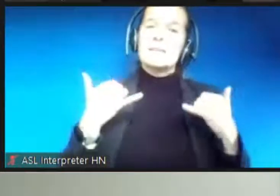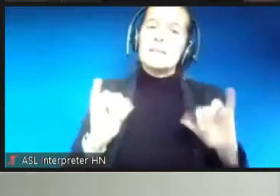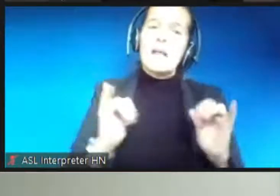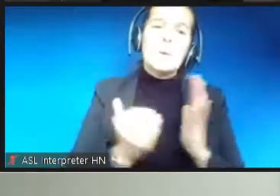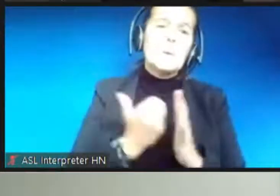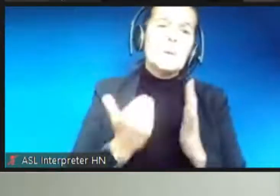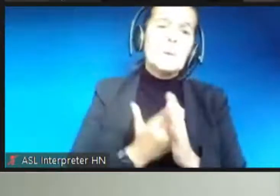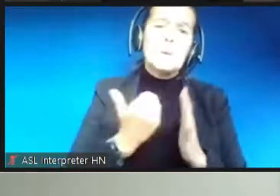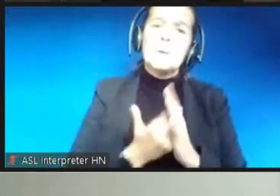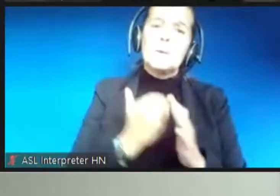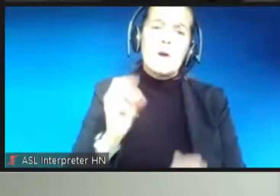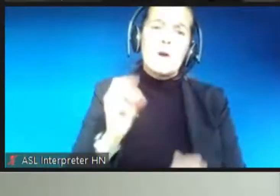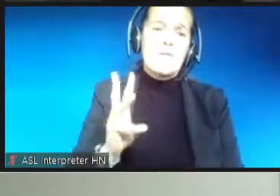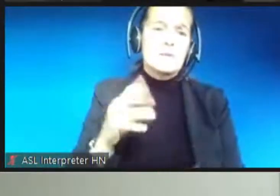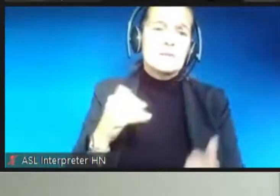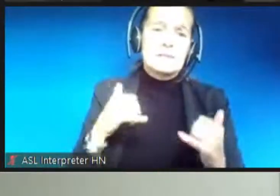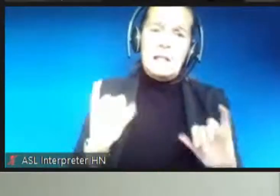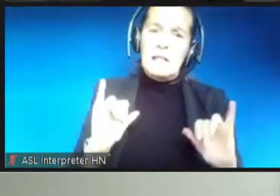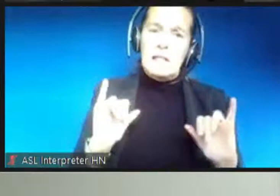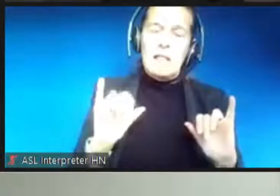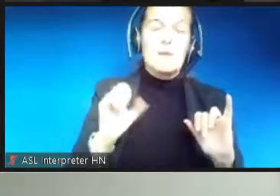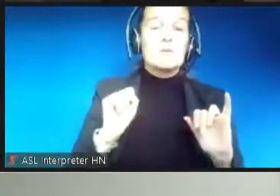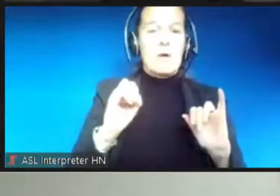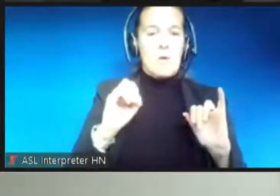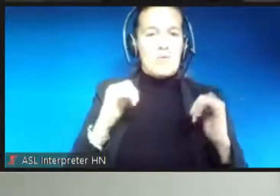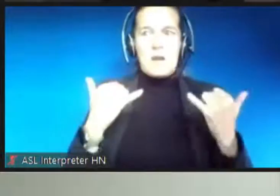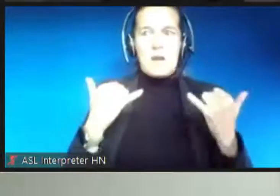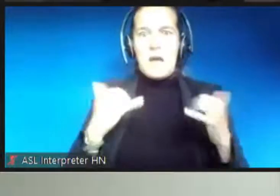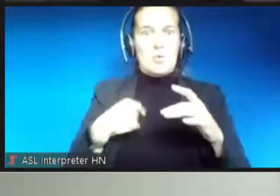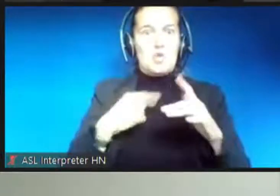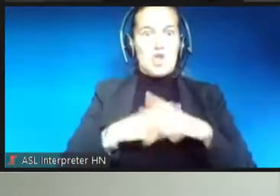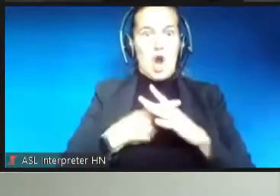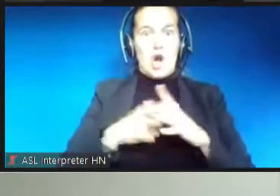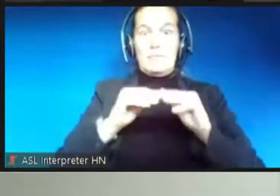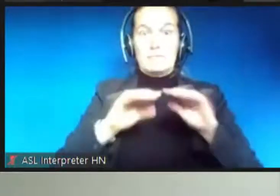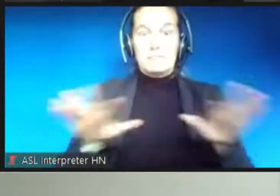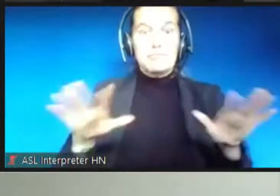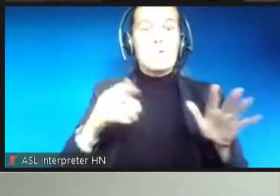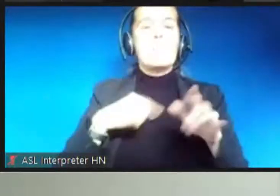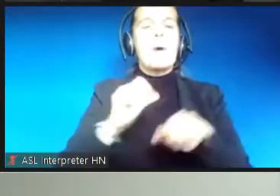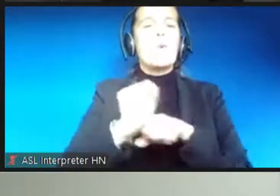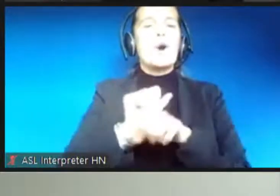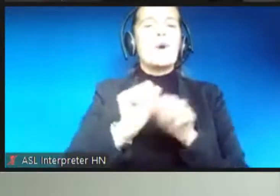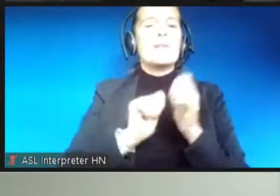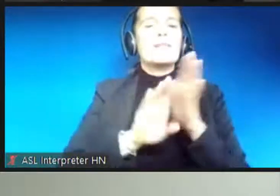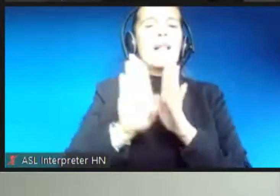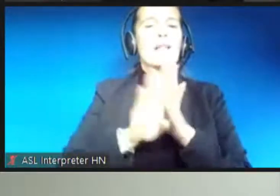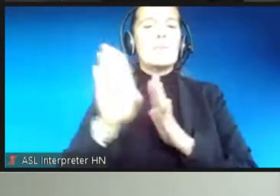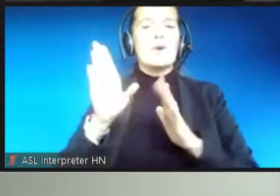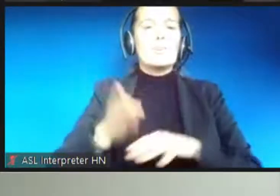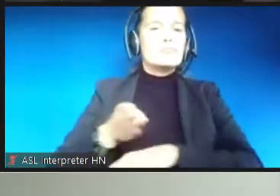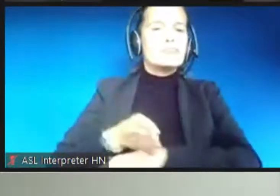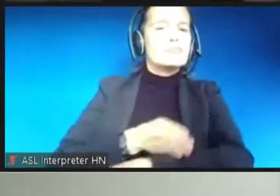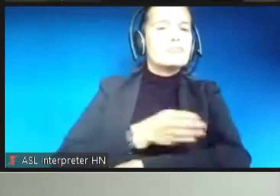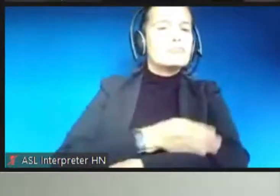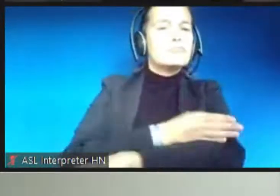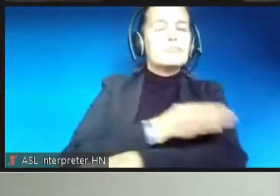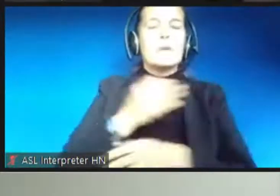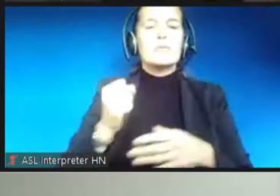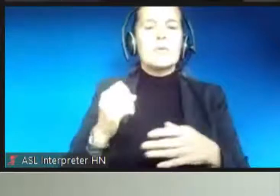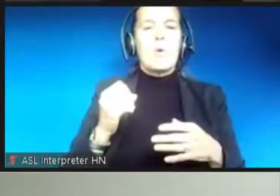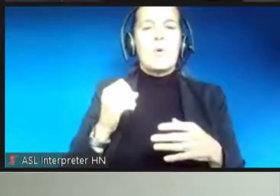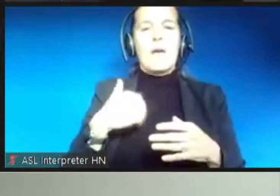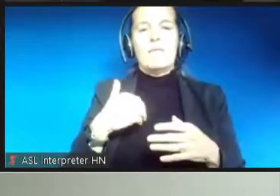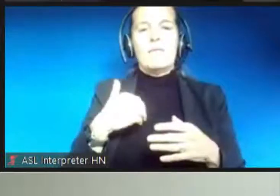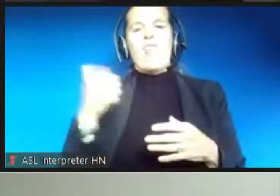We're piloting it and working with developers to improve it. So there are other phone numbers available in the county,